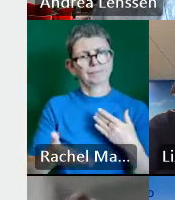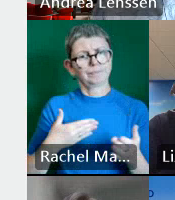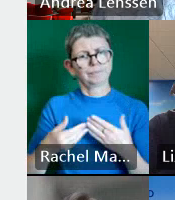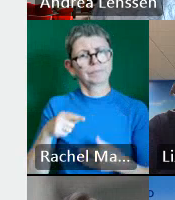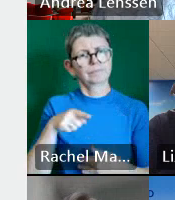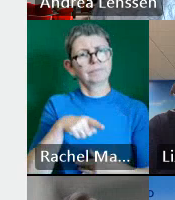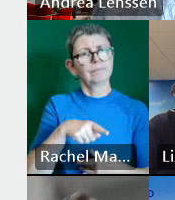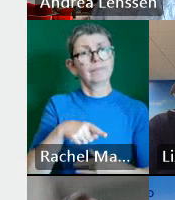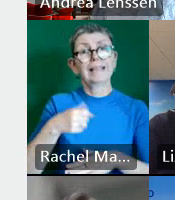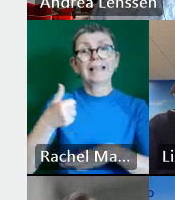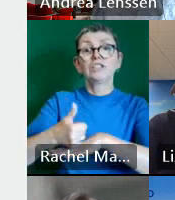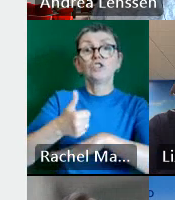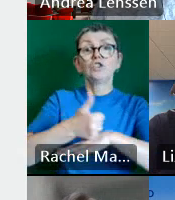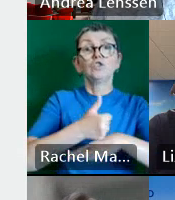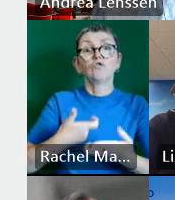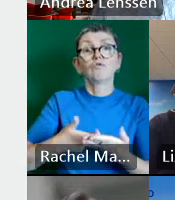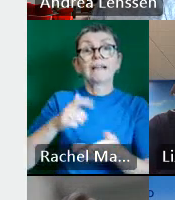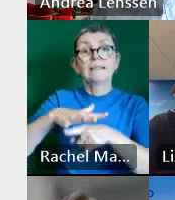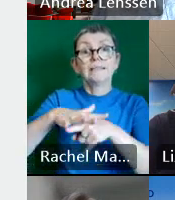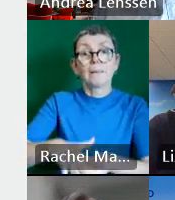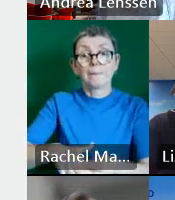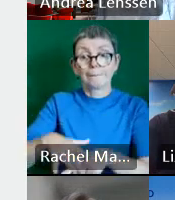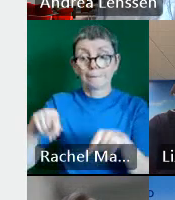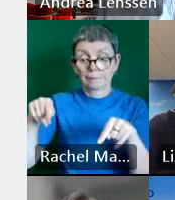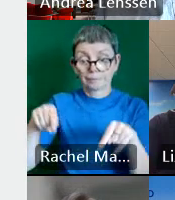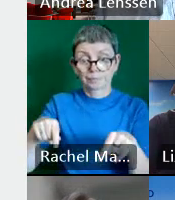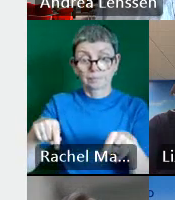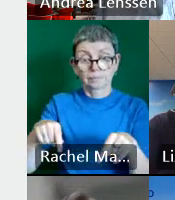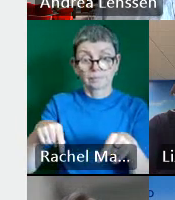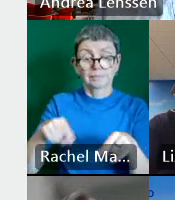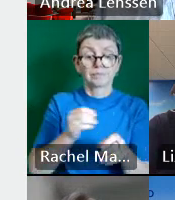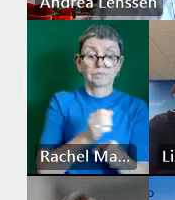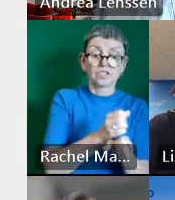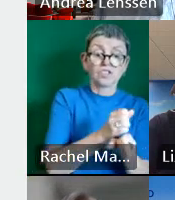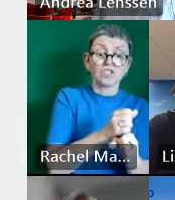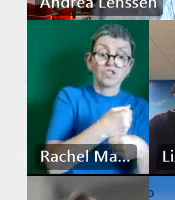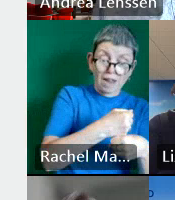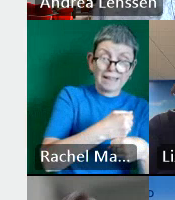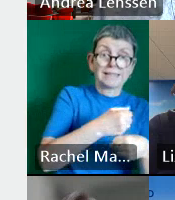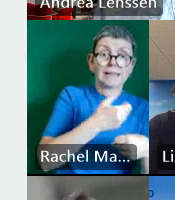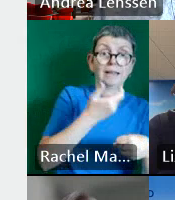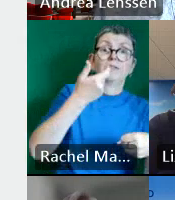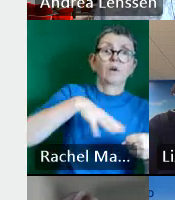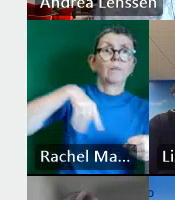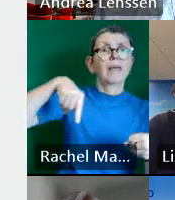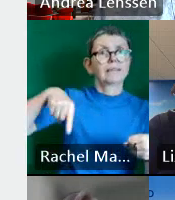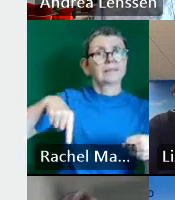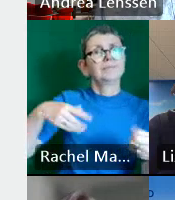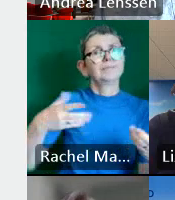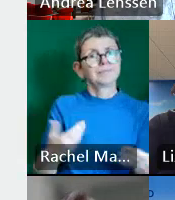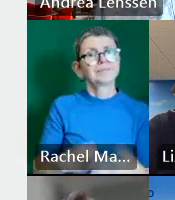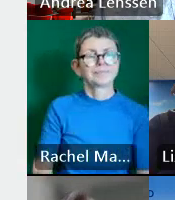racism, stress is a component of that, is a result of those racist experience.